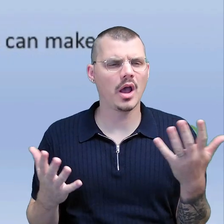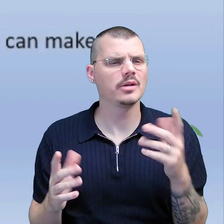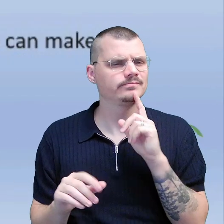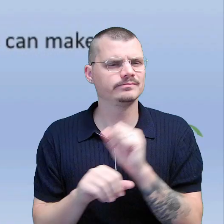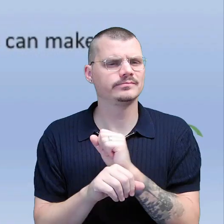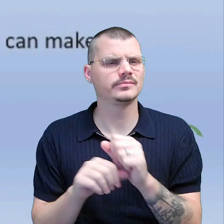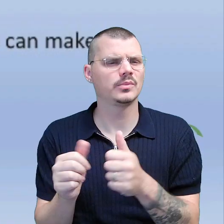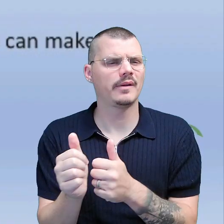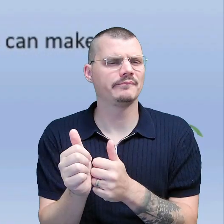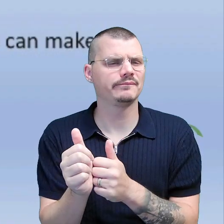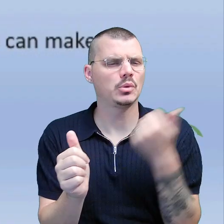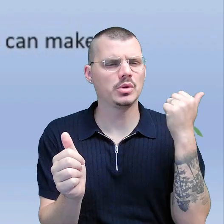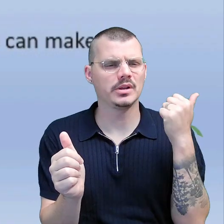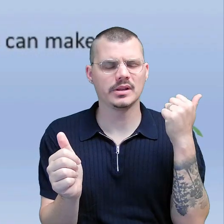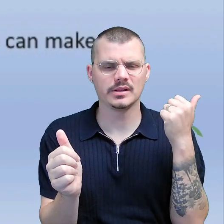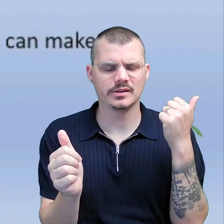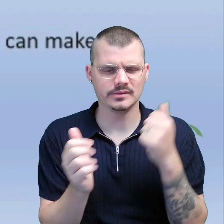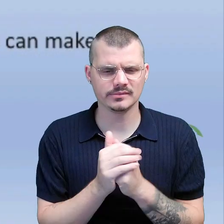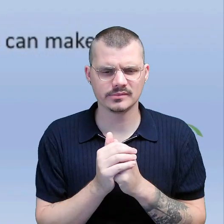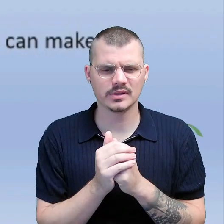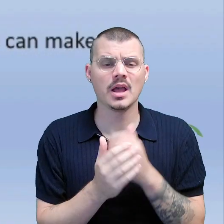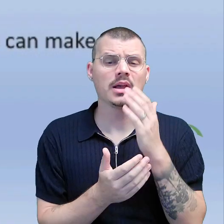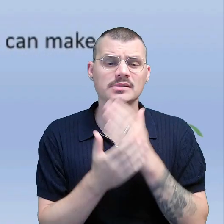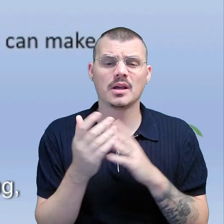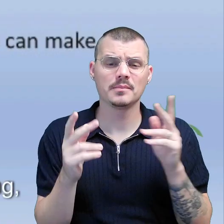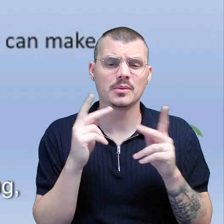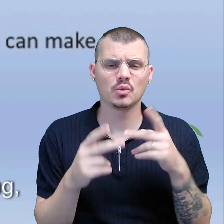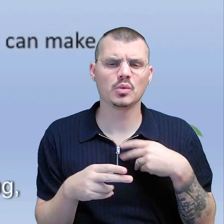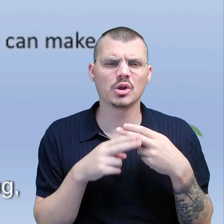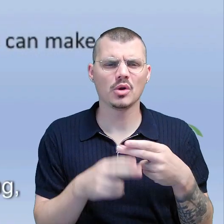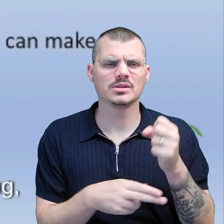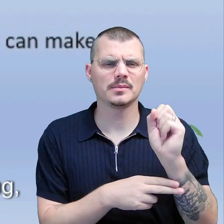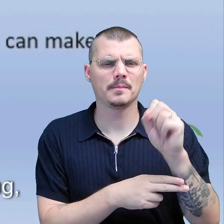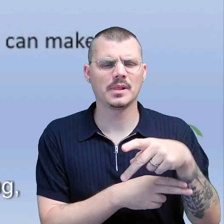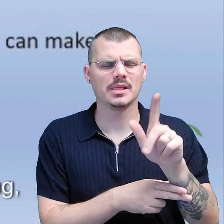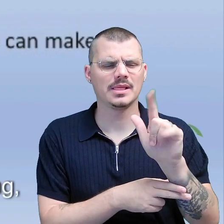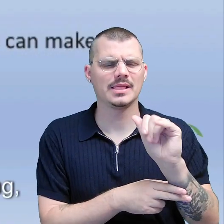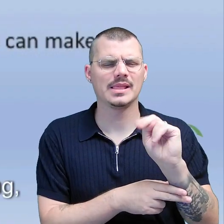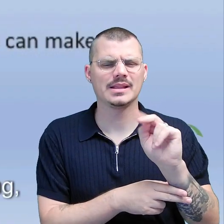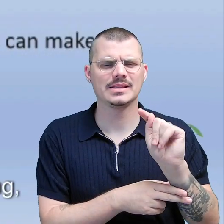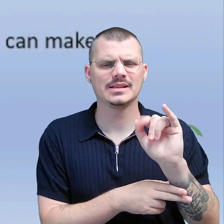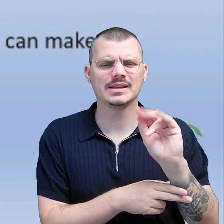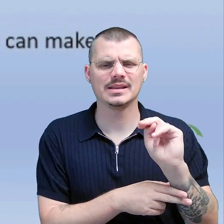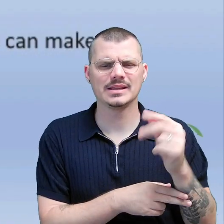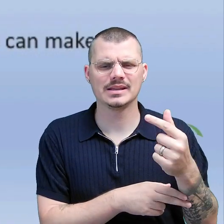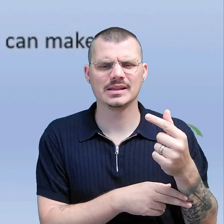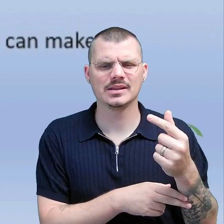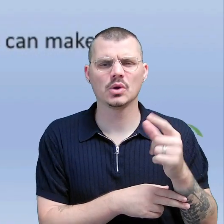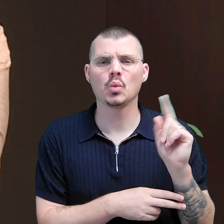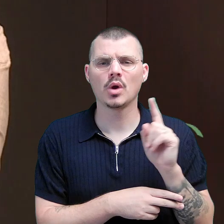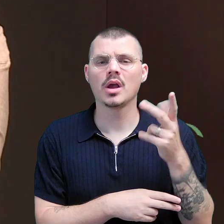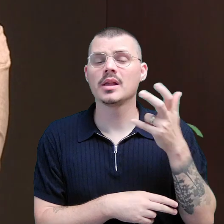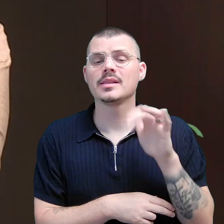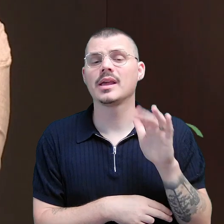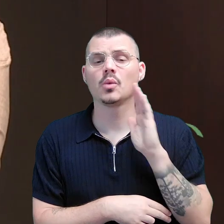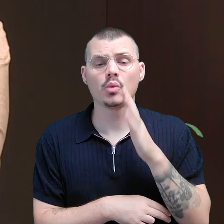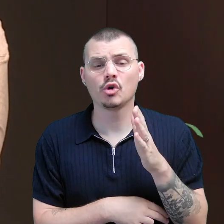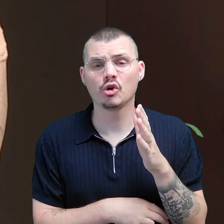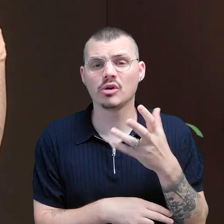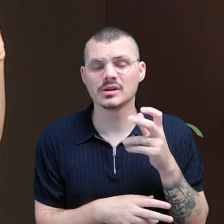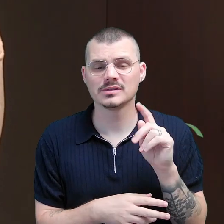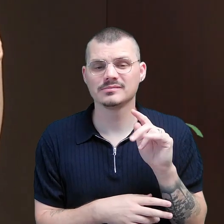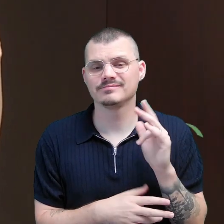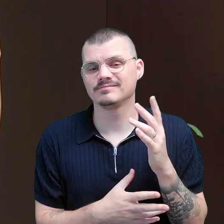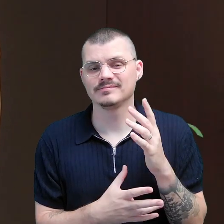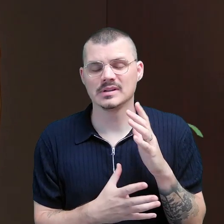at what is avoided. Some people do a thing we call splinting, which is where